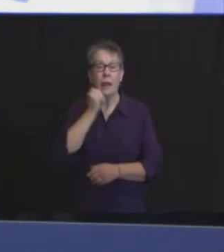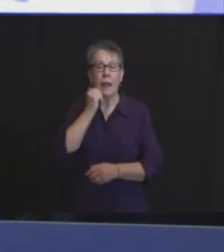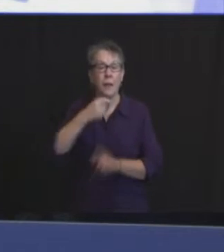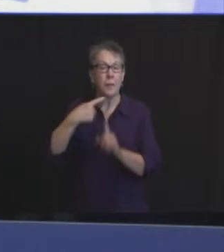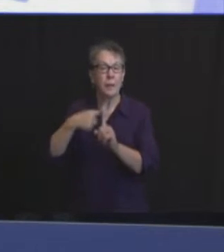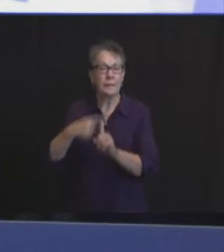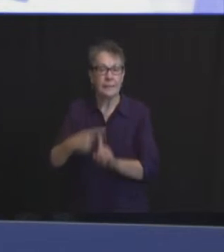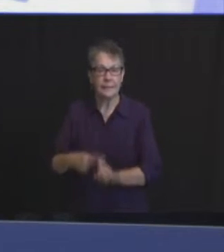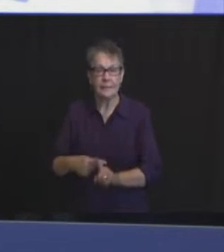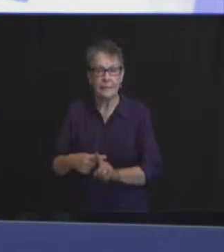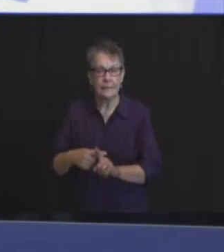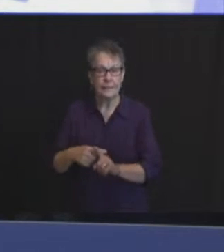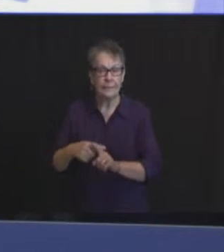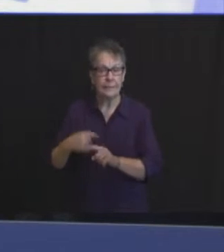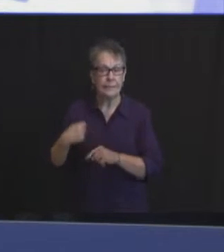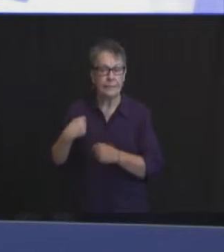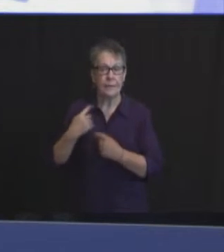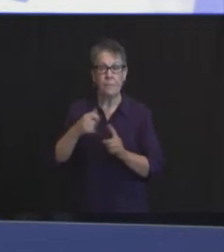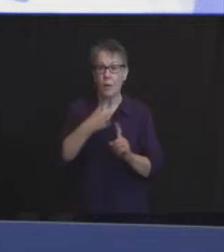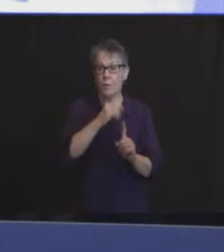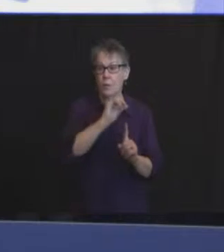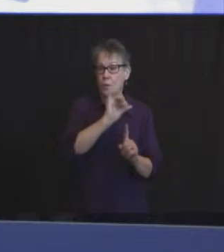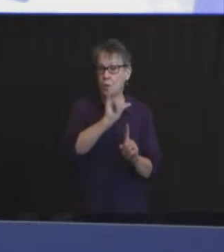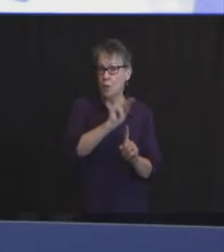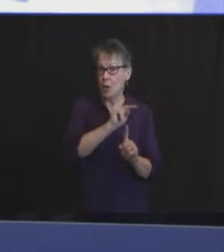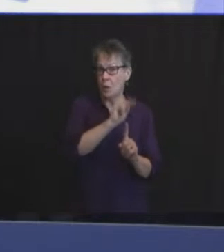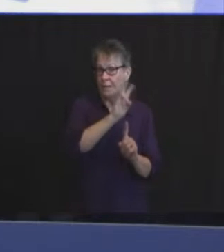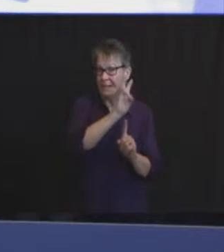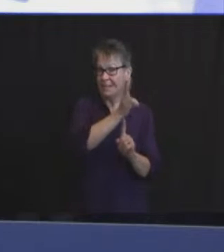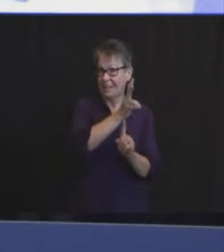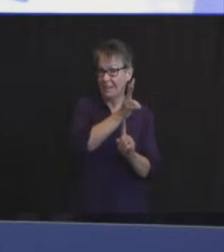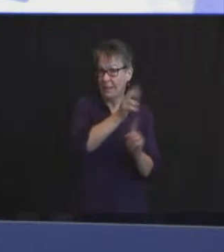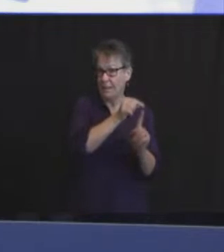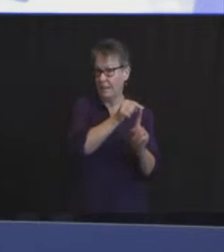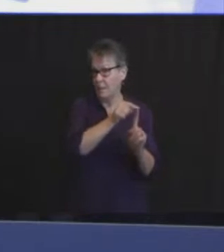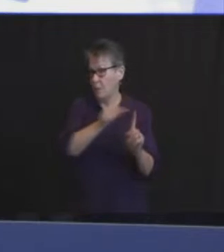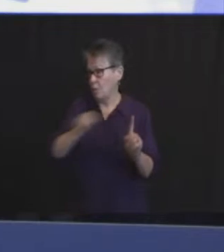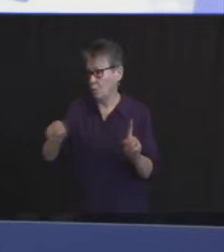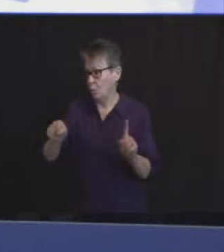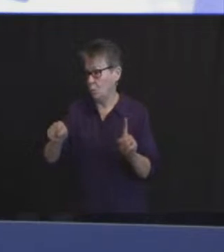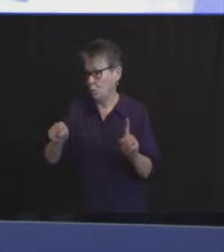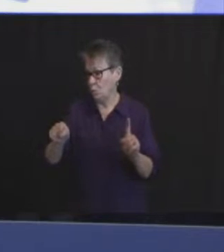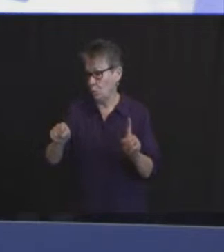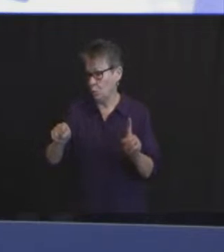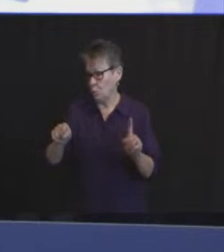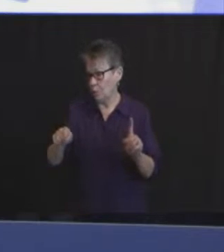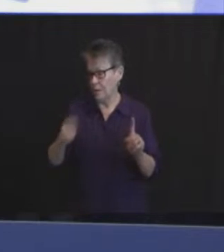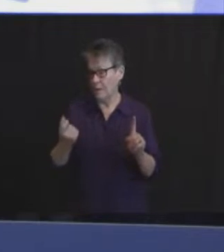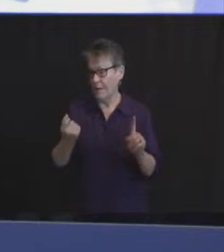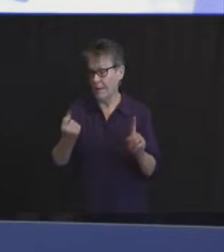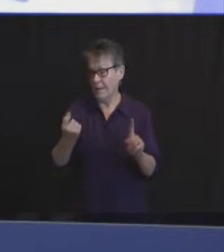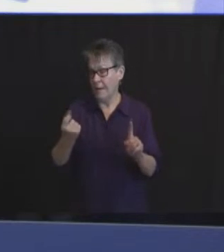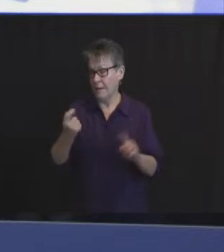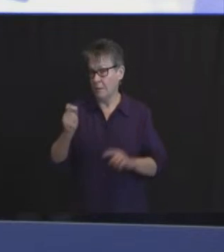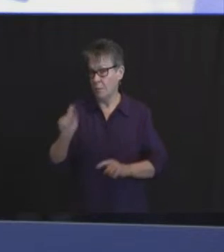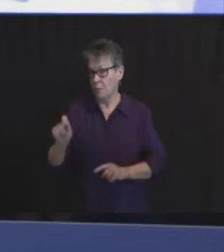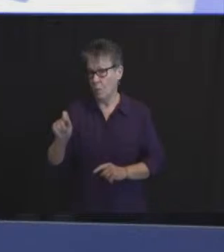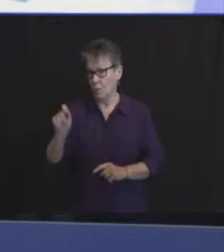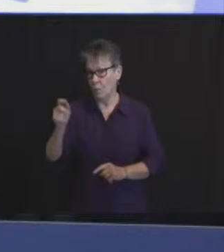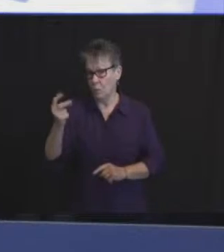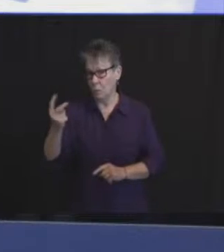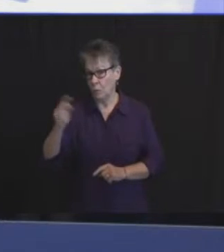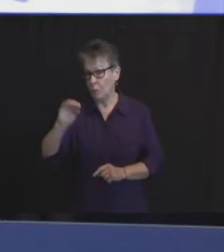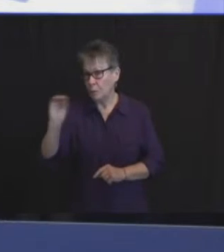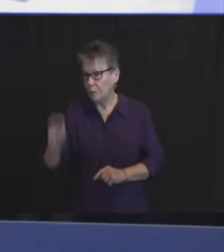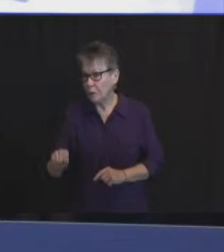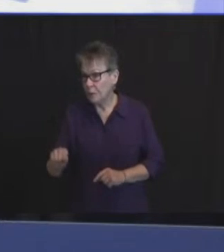is 11.32%, the northern part of the state 10.14%, central 11.69%,